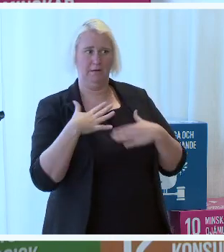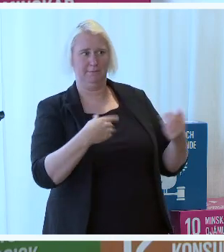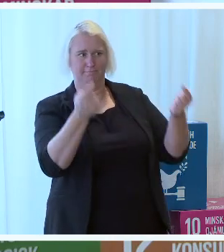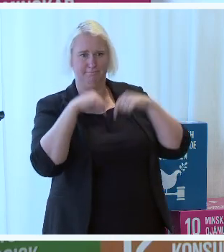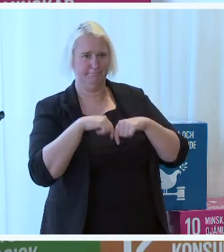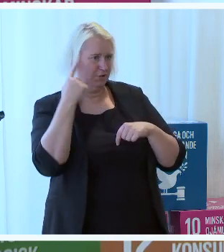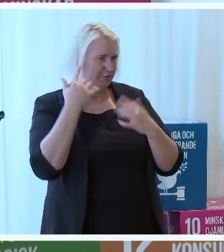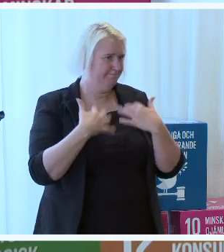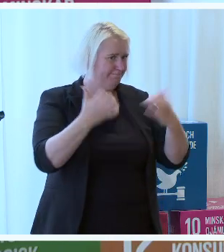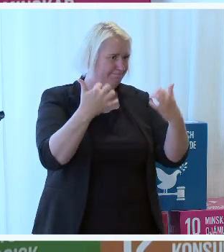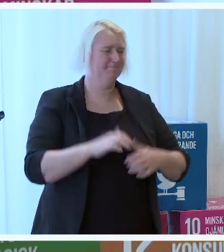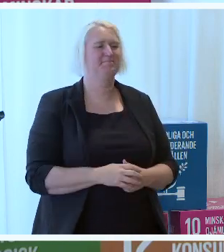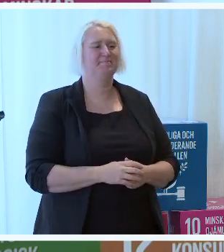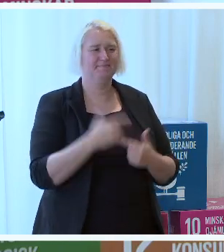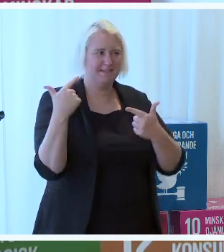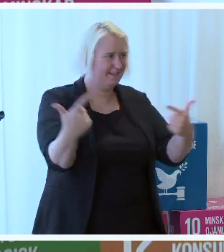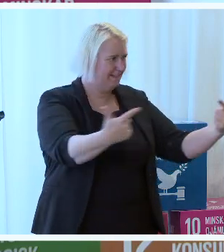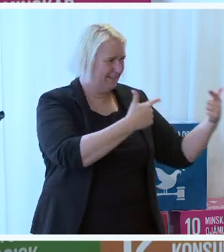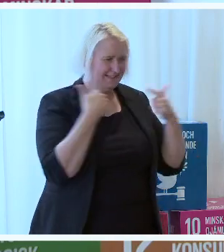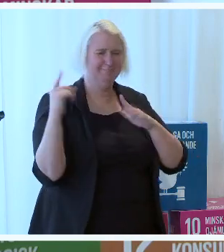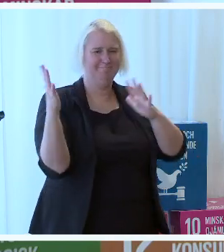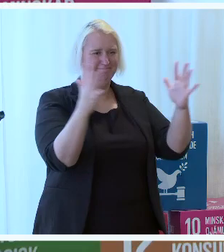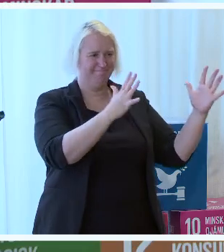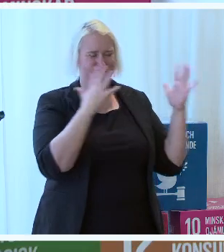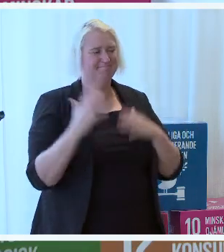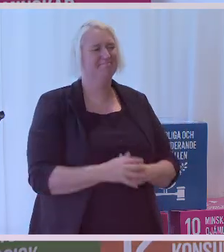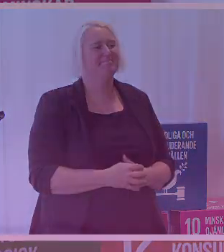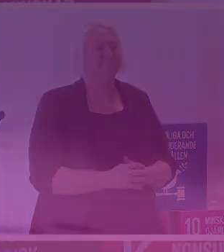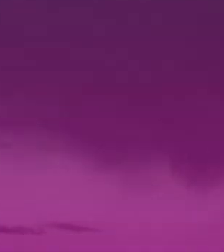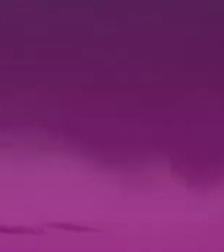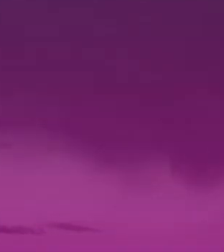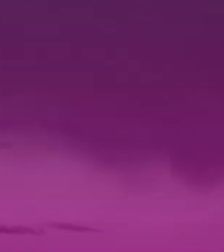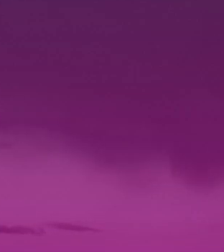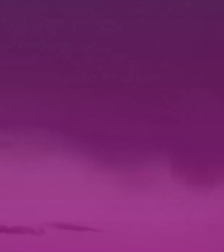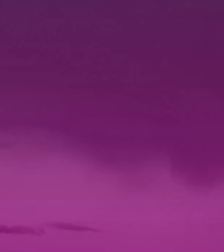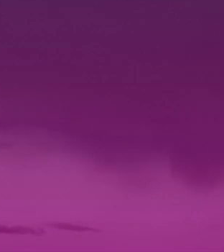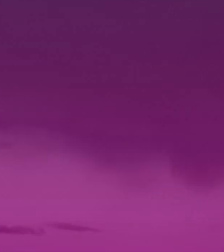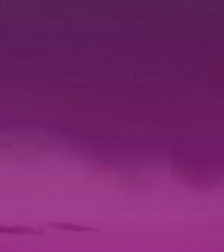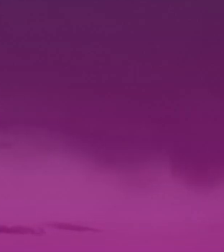Rights. Thank you. Thank you. Robert, stop it.